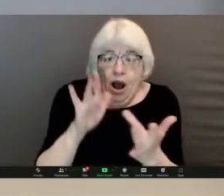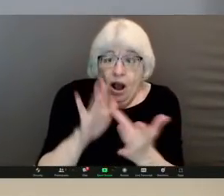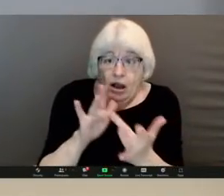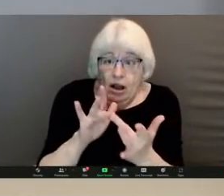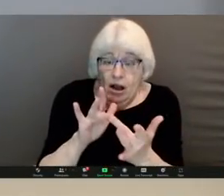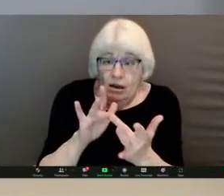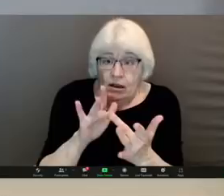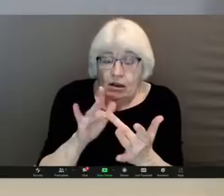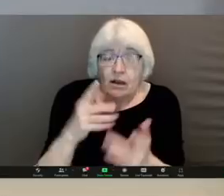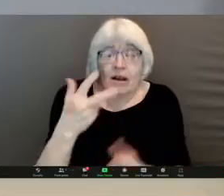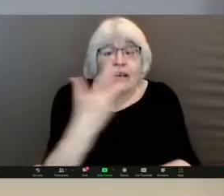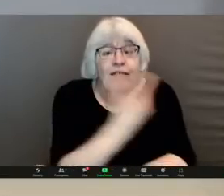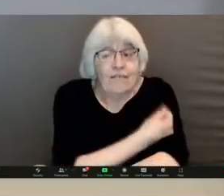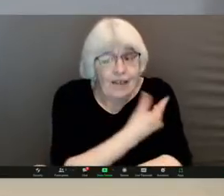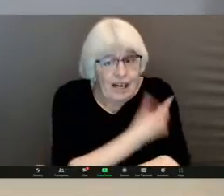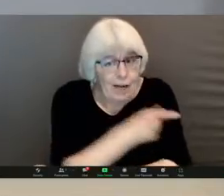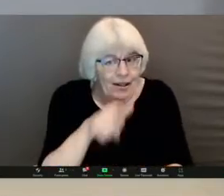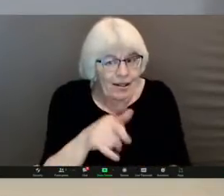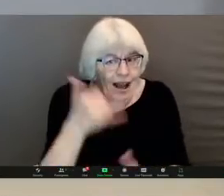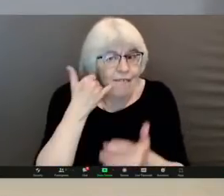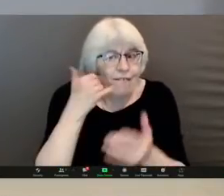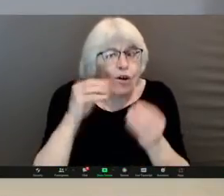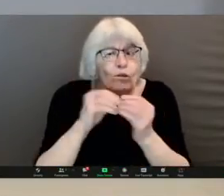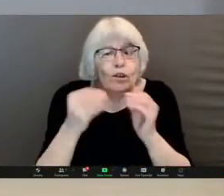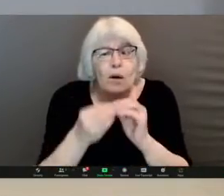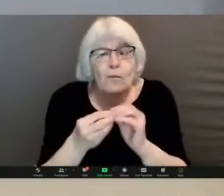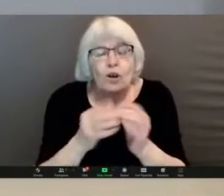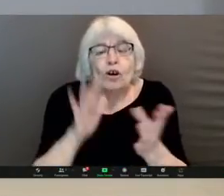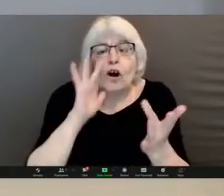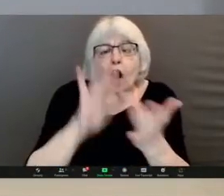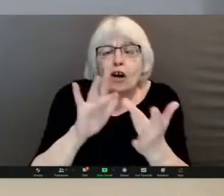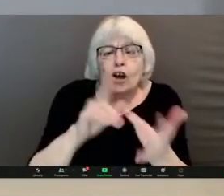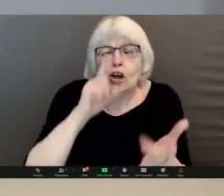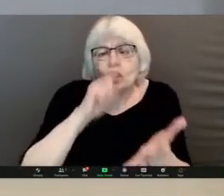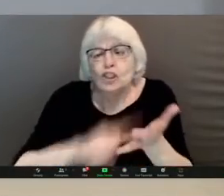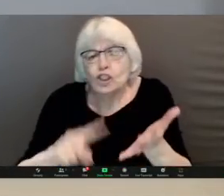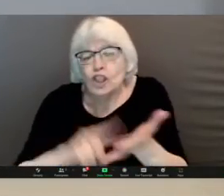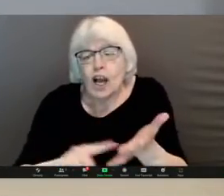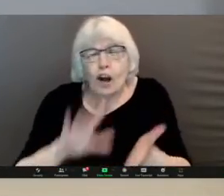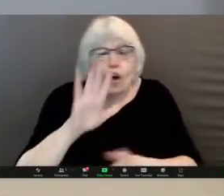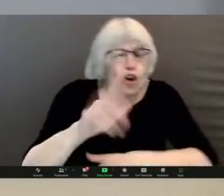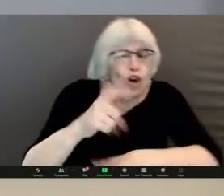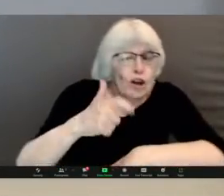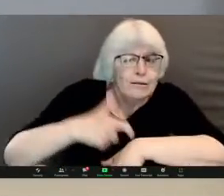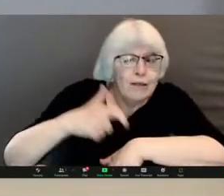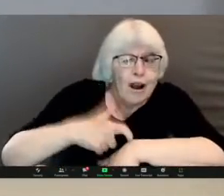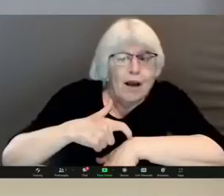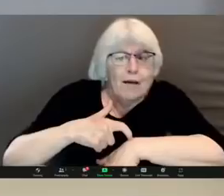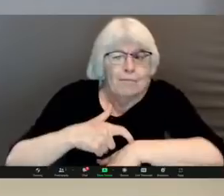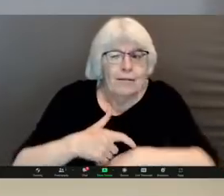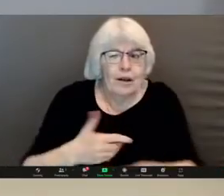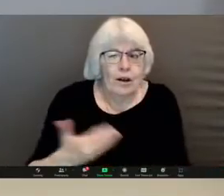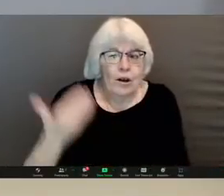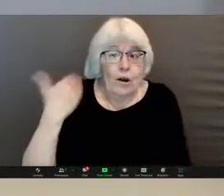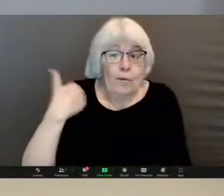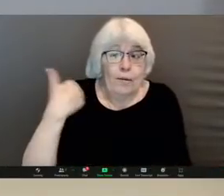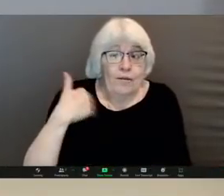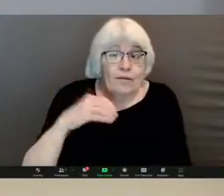dropping in. The Charlottetown Vaccine Clinic that was at Eastlink Centre has now moved to the Sherwood Business